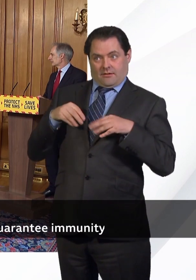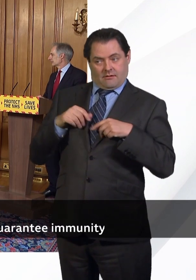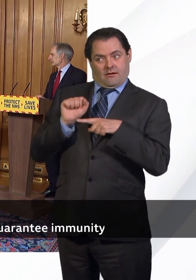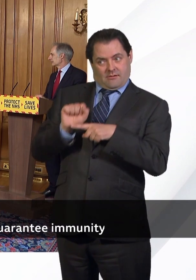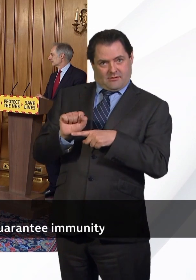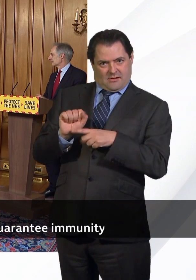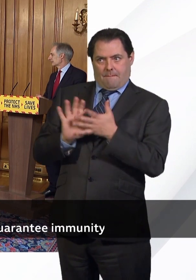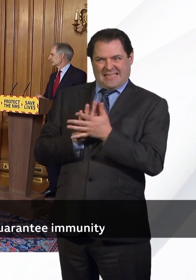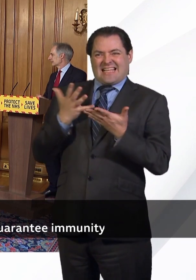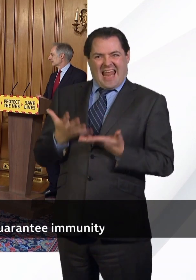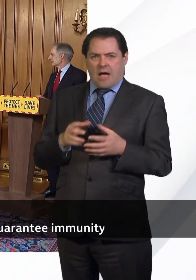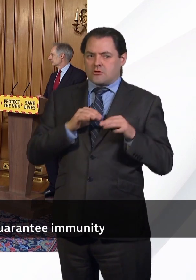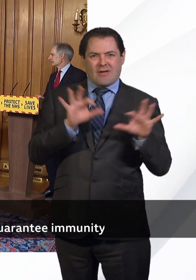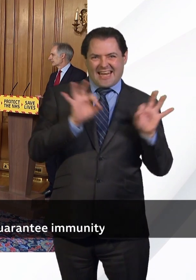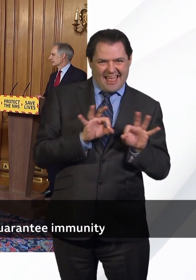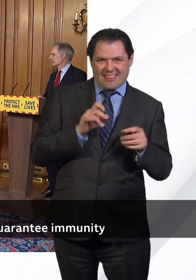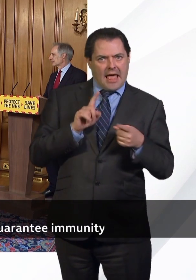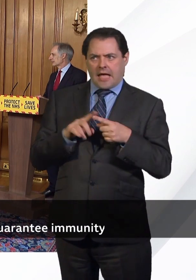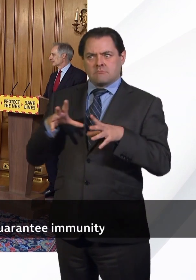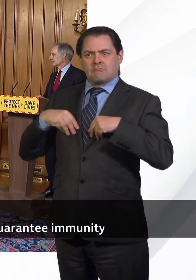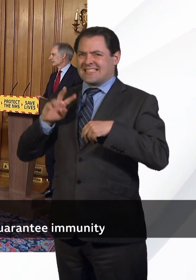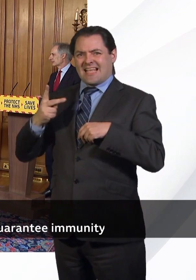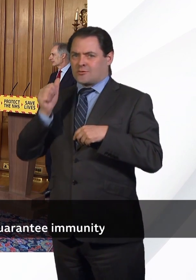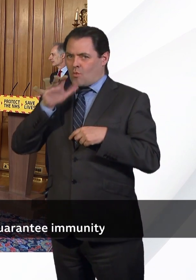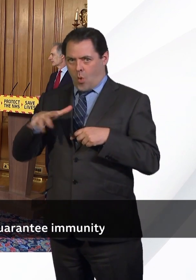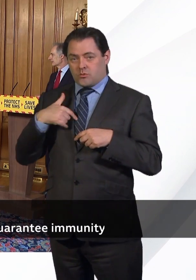comes out. That is true of most coronaviruses.